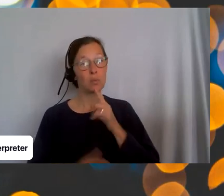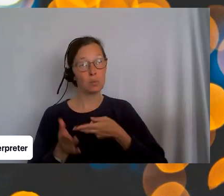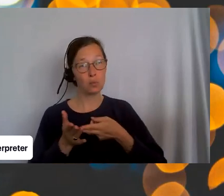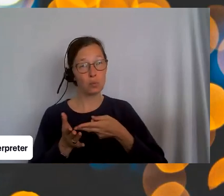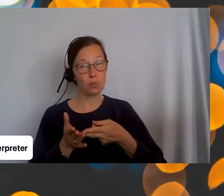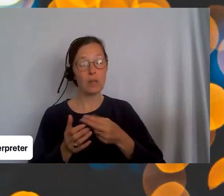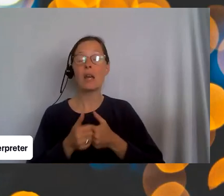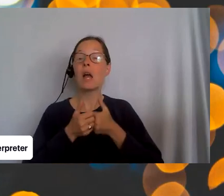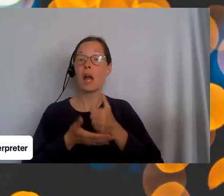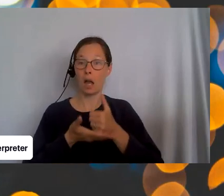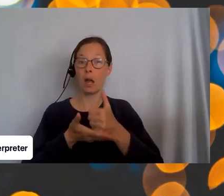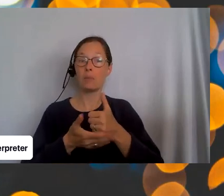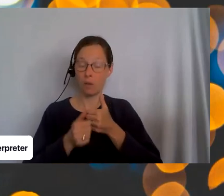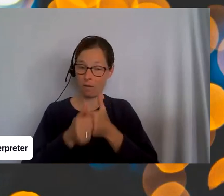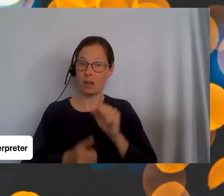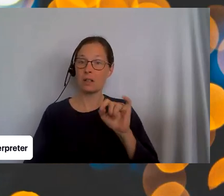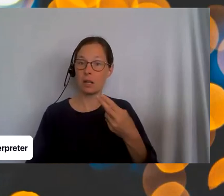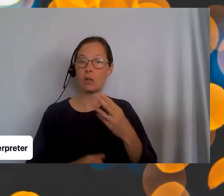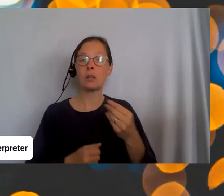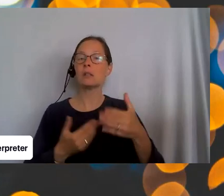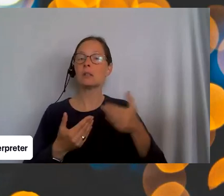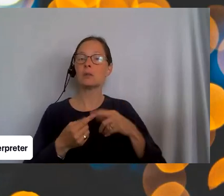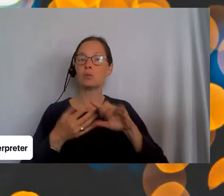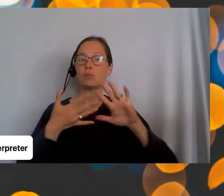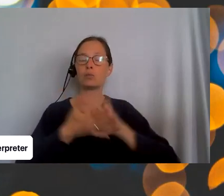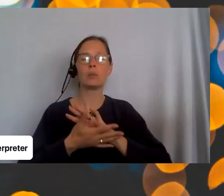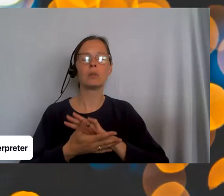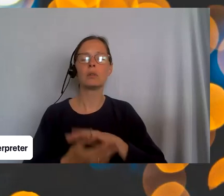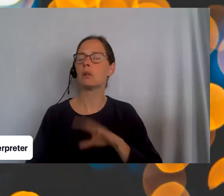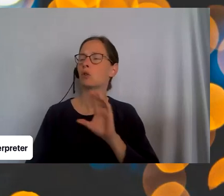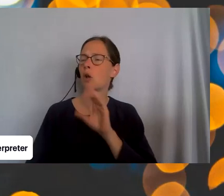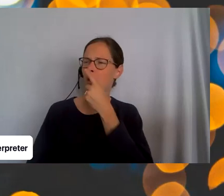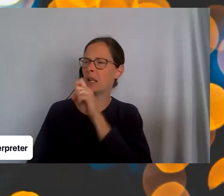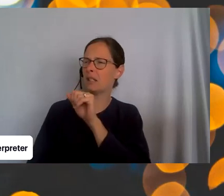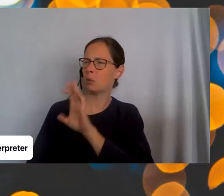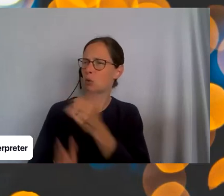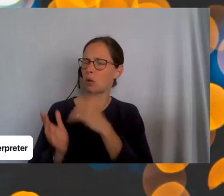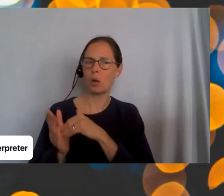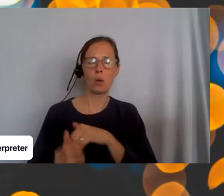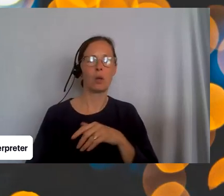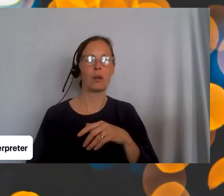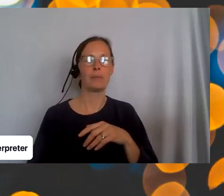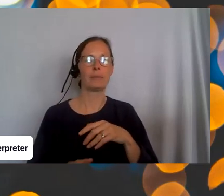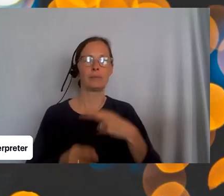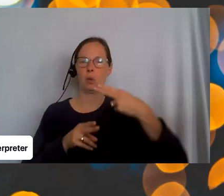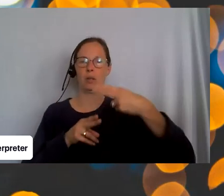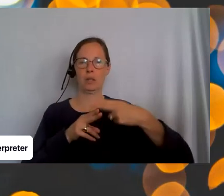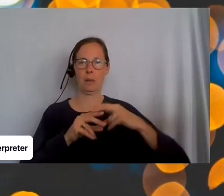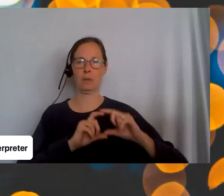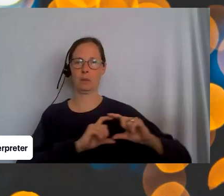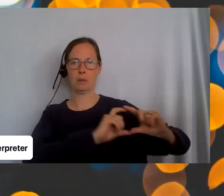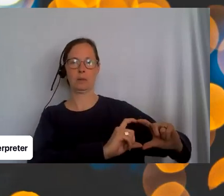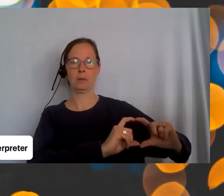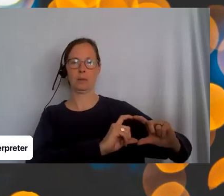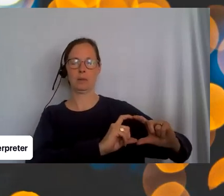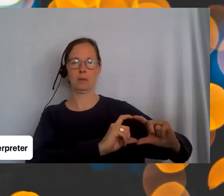helps to follow the stitch and it just makes it kind of invisible. Hey Sam, could you do that one more time? It actually, yeah. The your name tag was